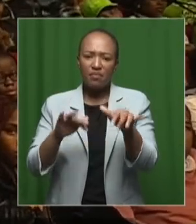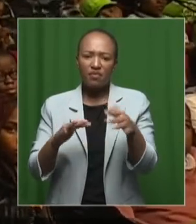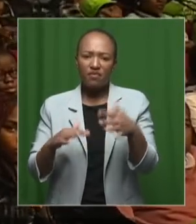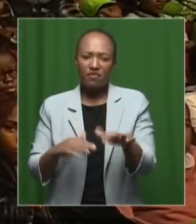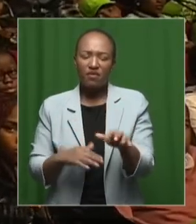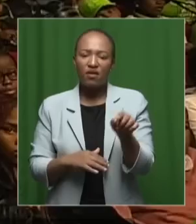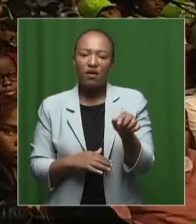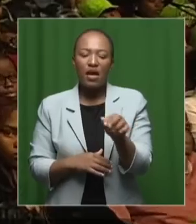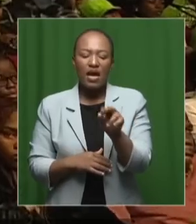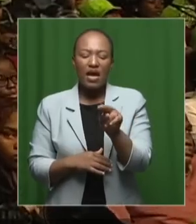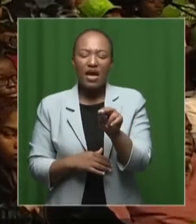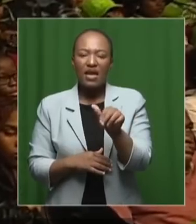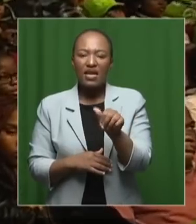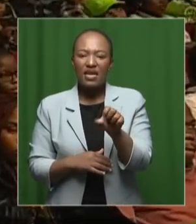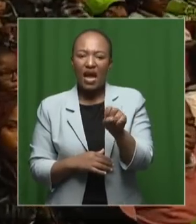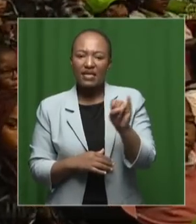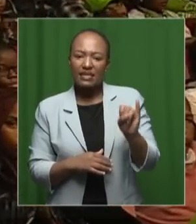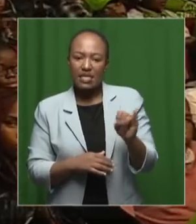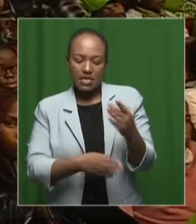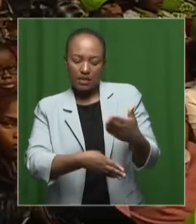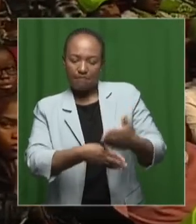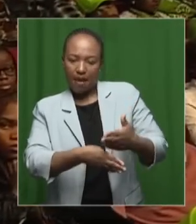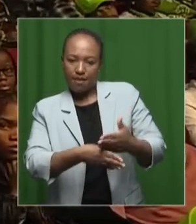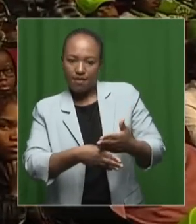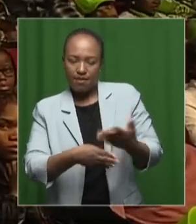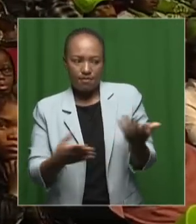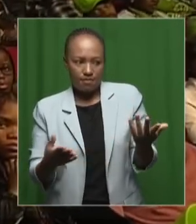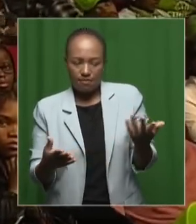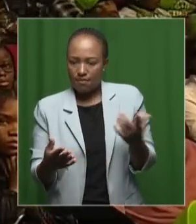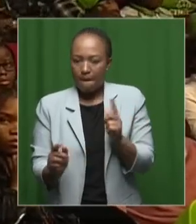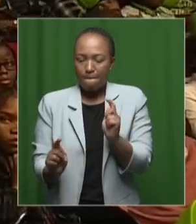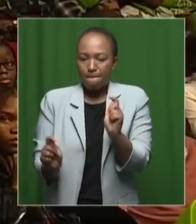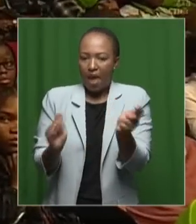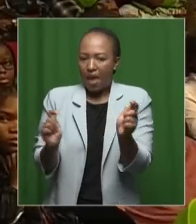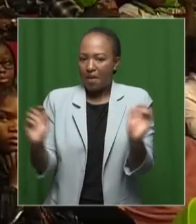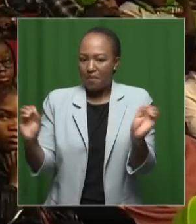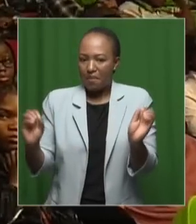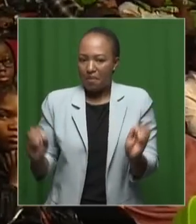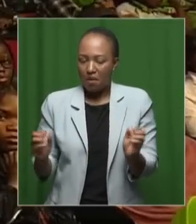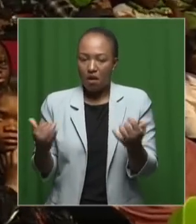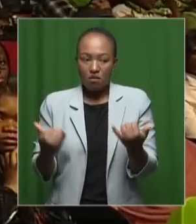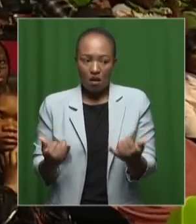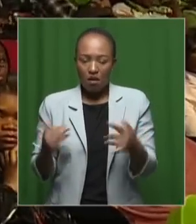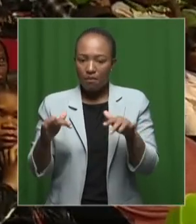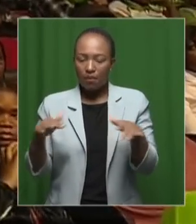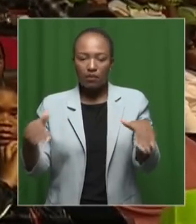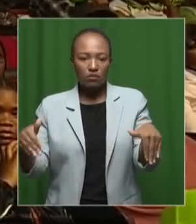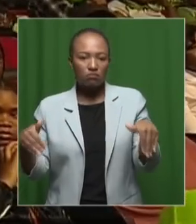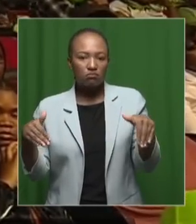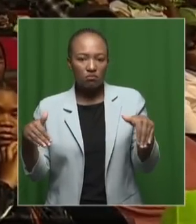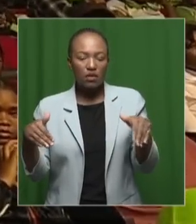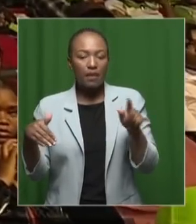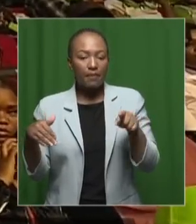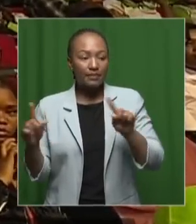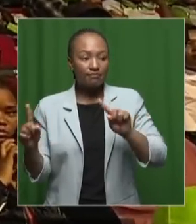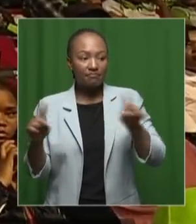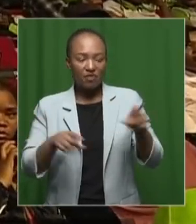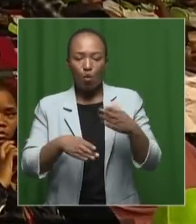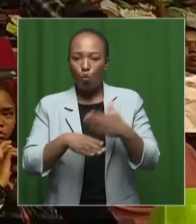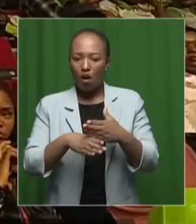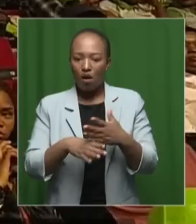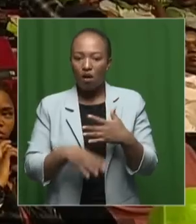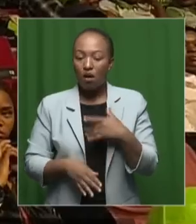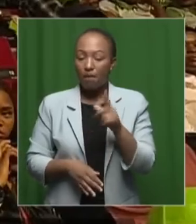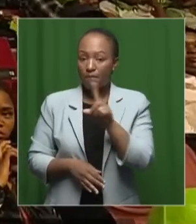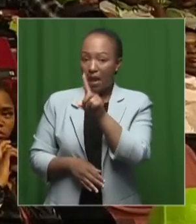Nasi Spani? And since January, there are young people seated at home still yet to report to their workplace. I'm